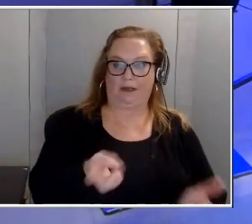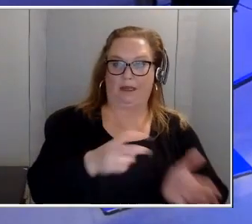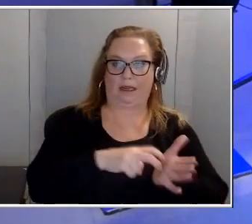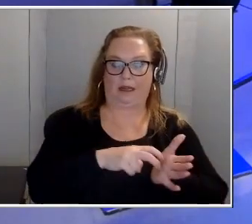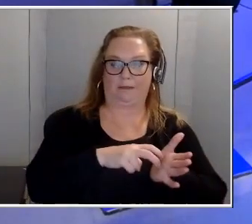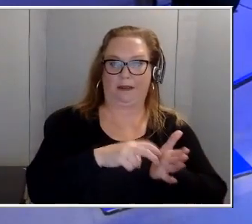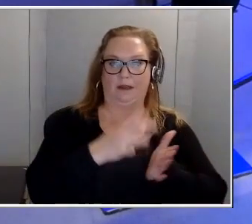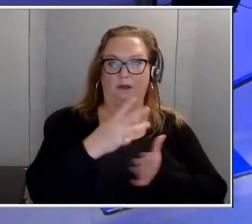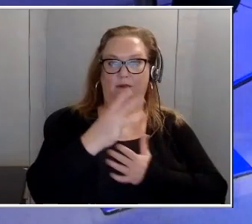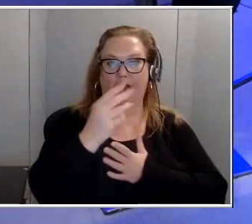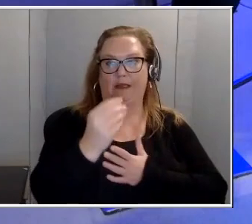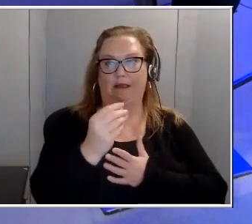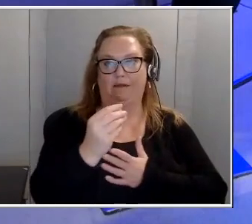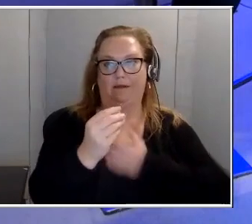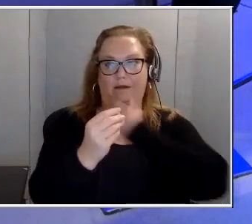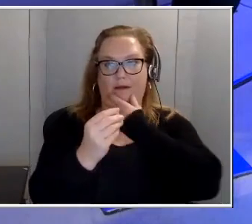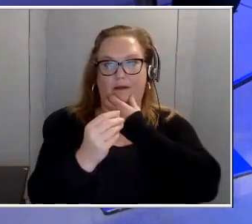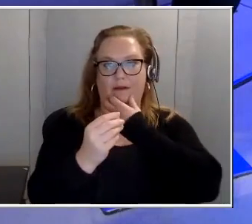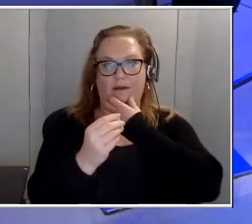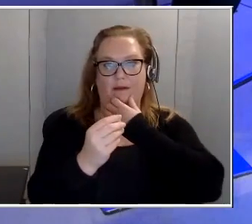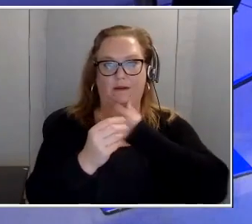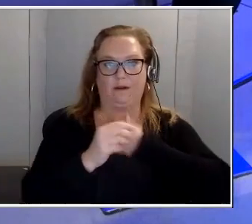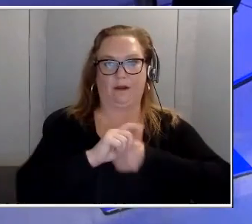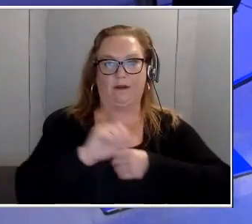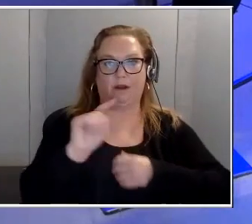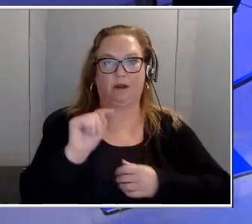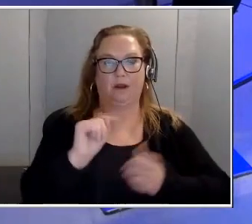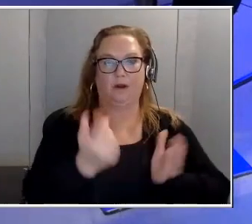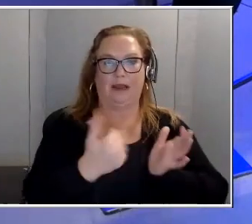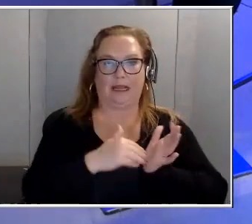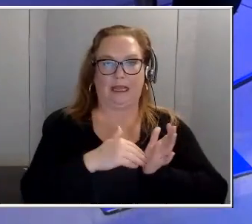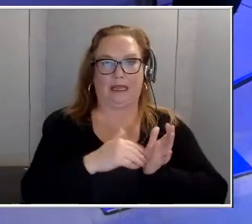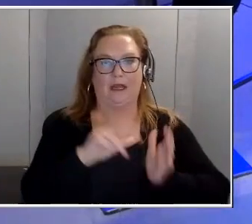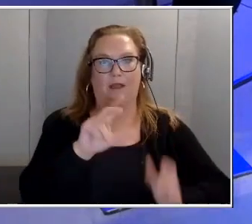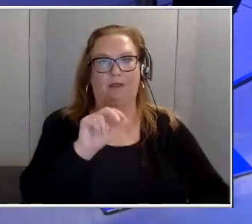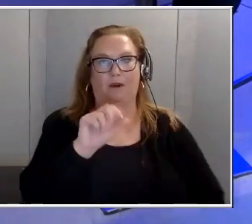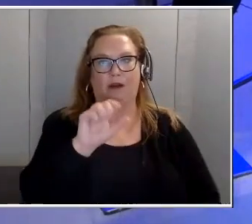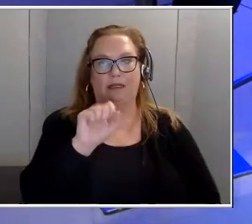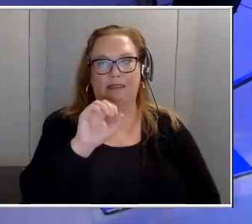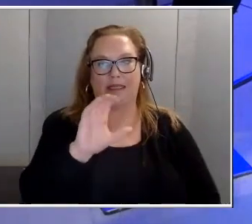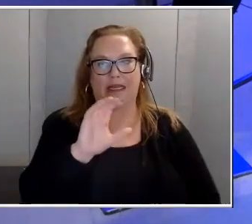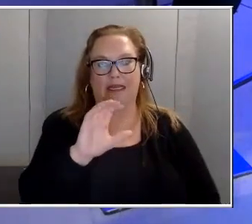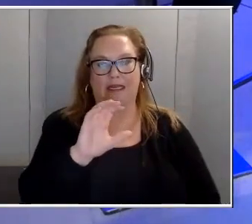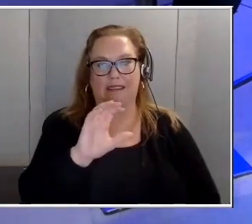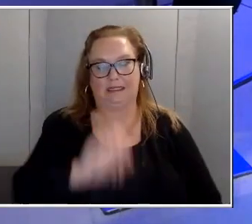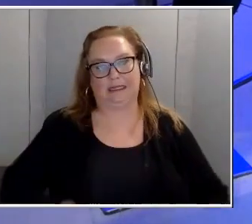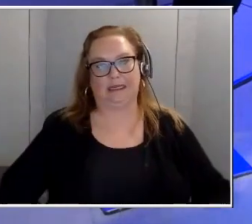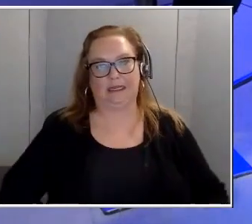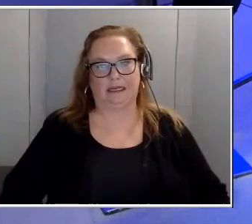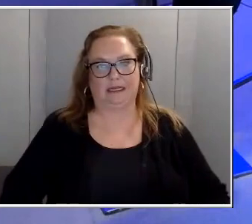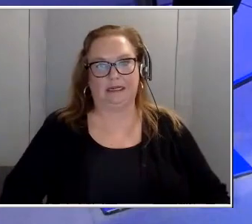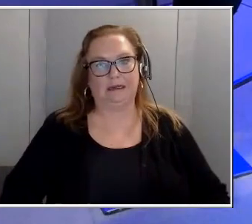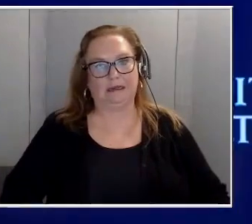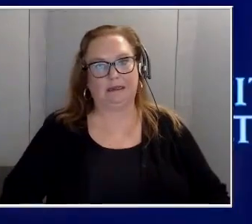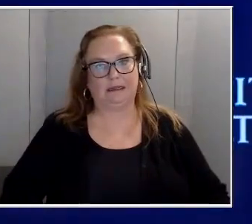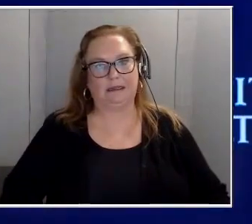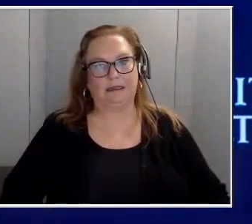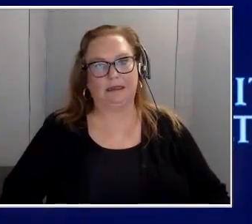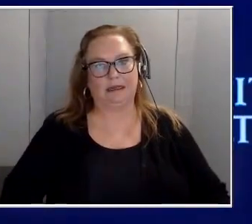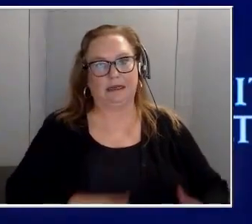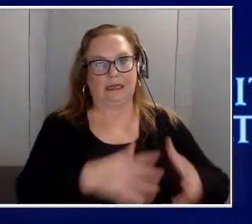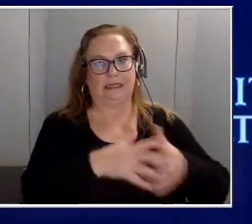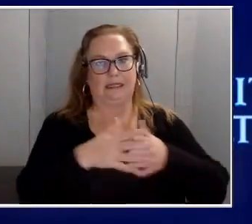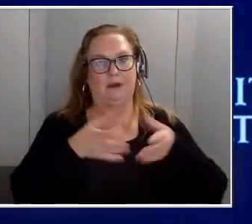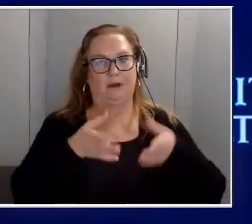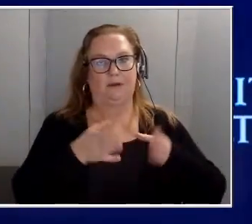away, and you got to go again? 30 and you seconds still later. have to go, Yes. or you're still going. Yes, and it's sort of the American way, right? We're